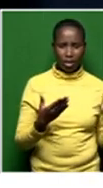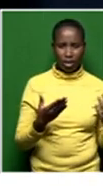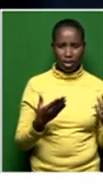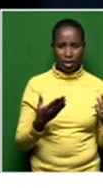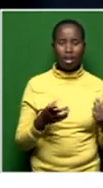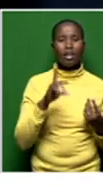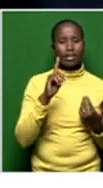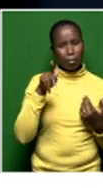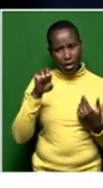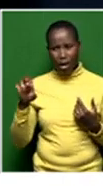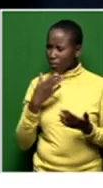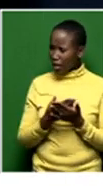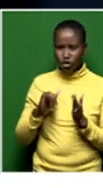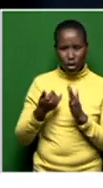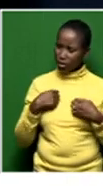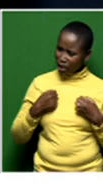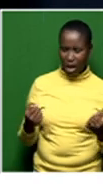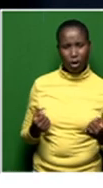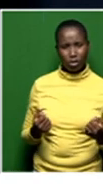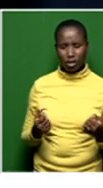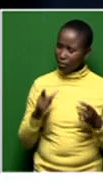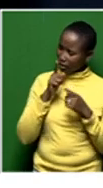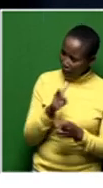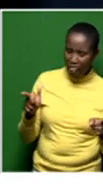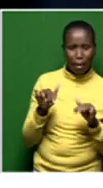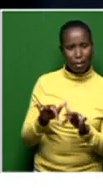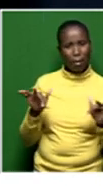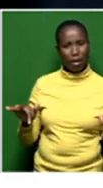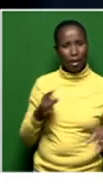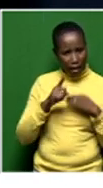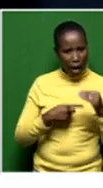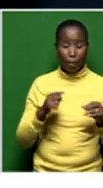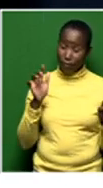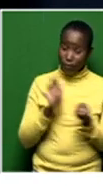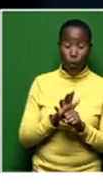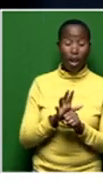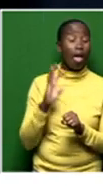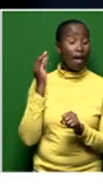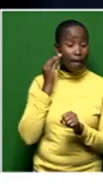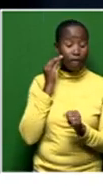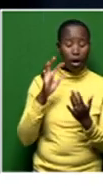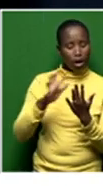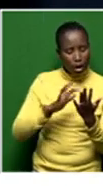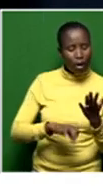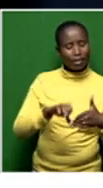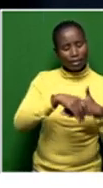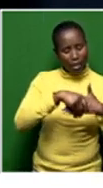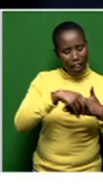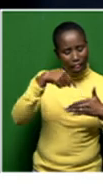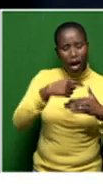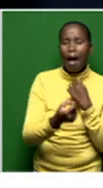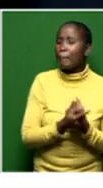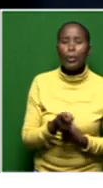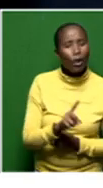just disclose to the public in full about the full details of this deal, what is going on,